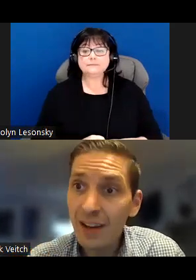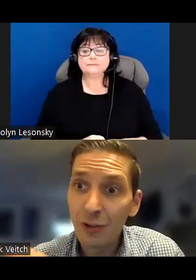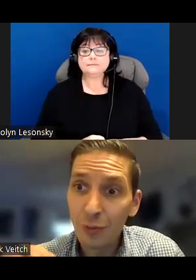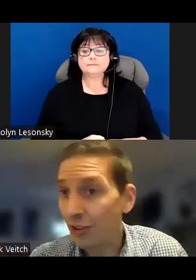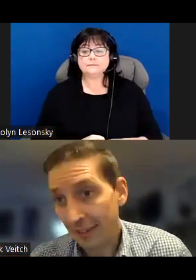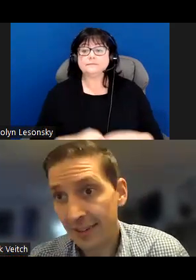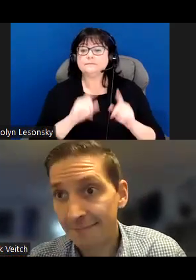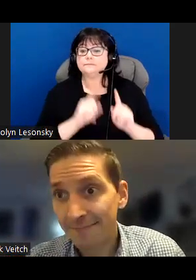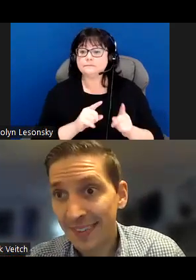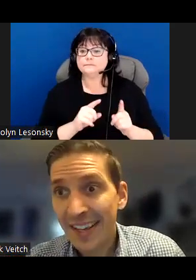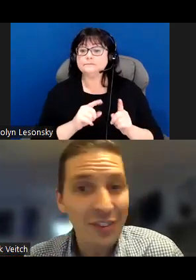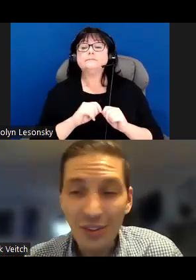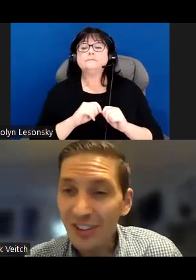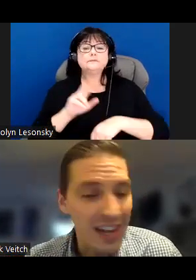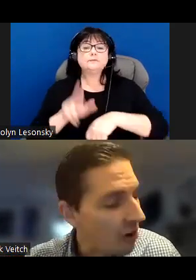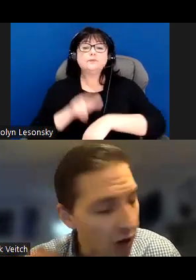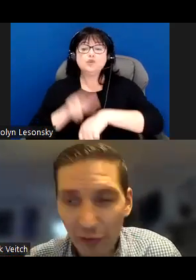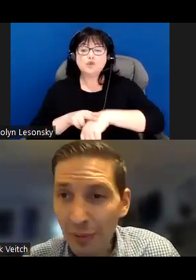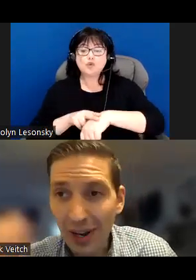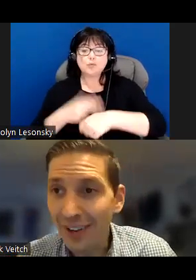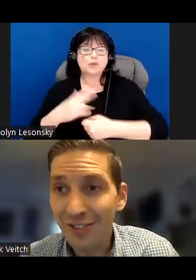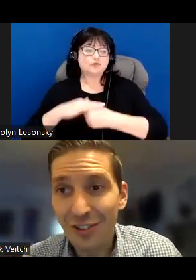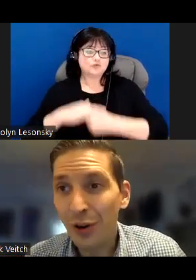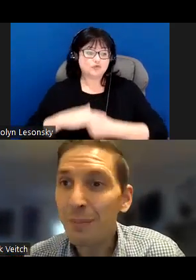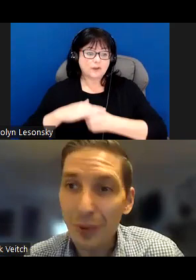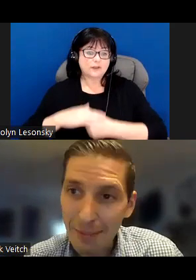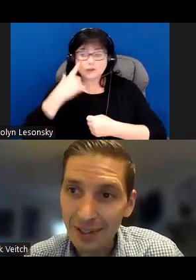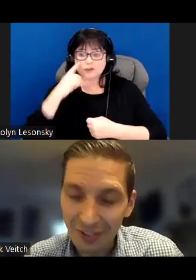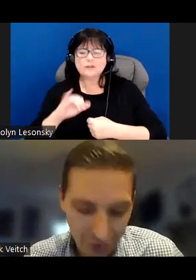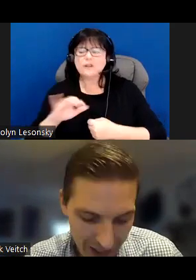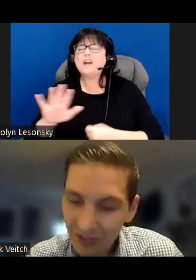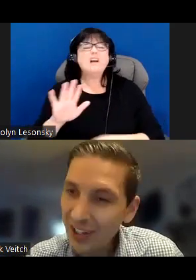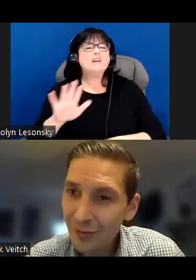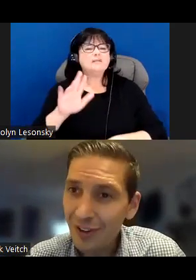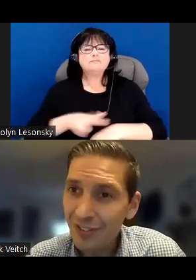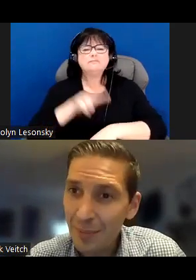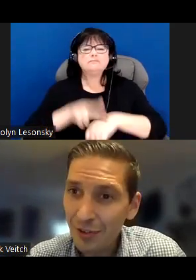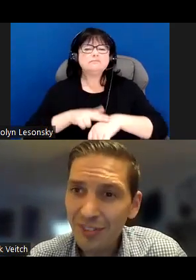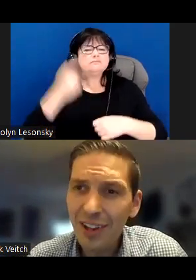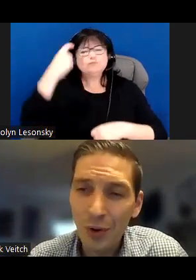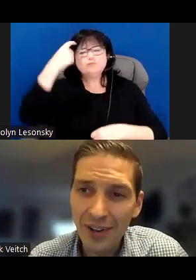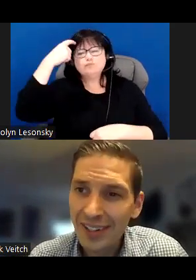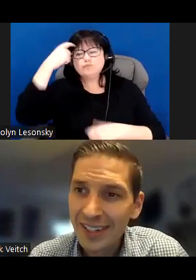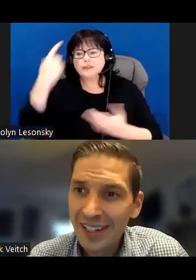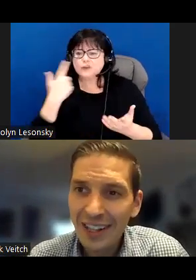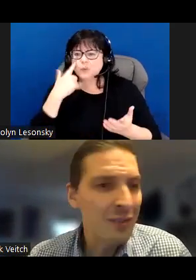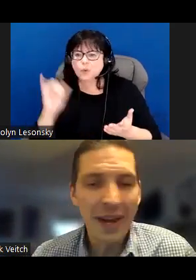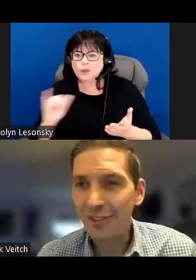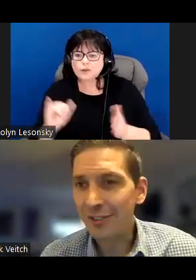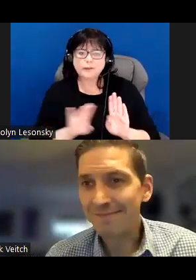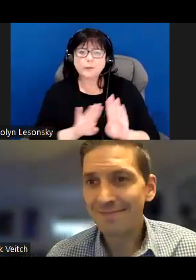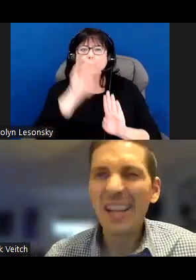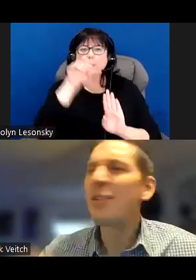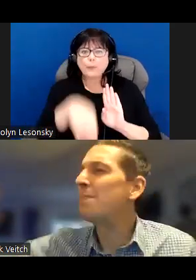normal stress resiliency. So this again, all of our brains just working properly. So I always think of different examples. Let's think of one.